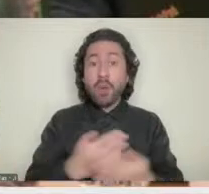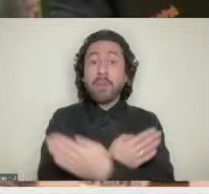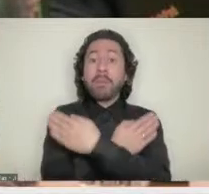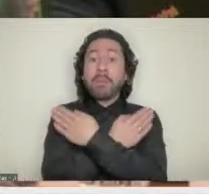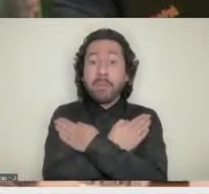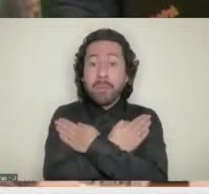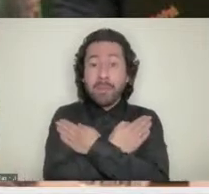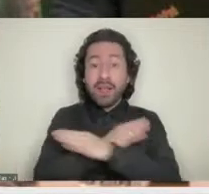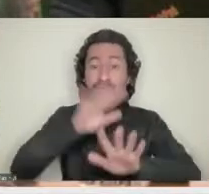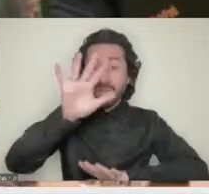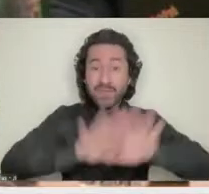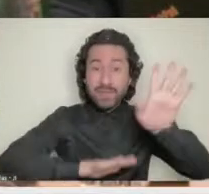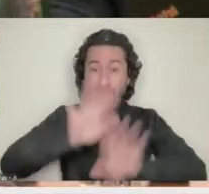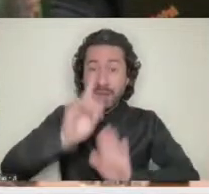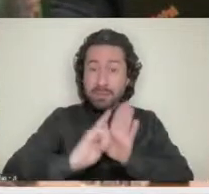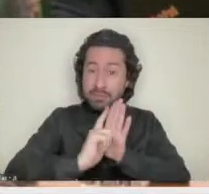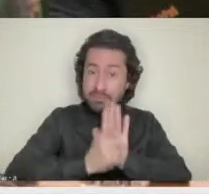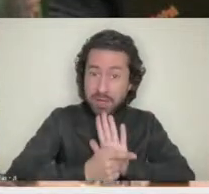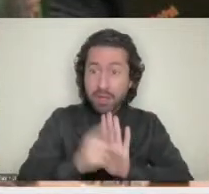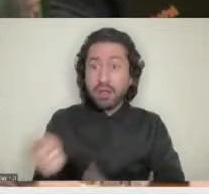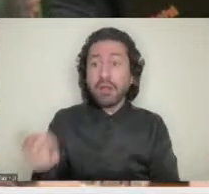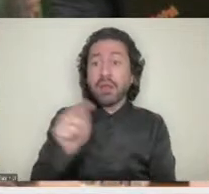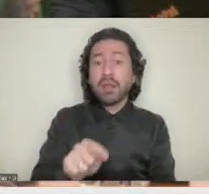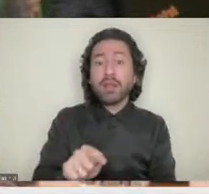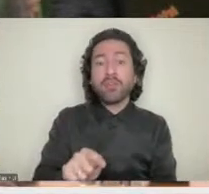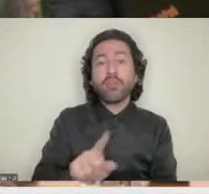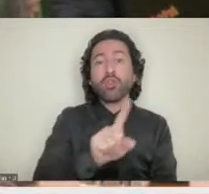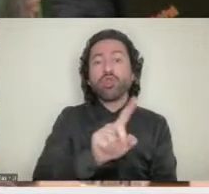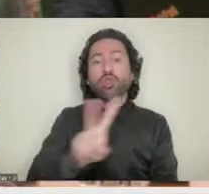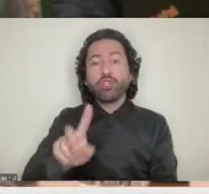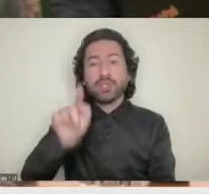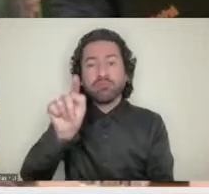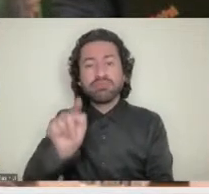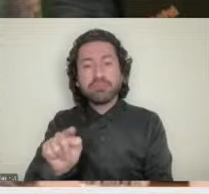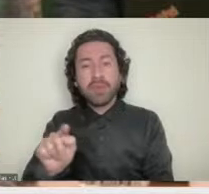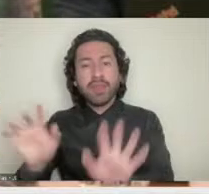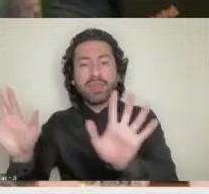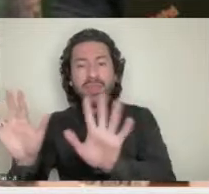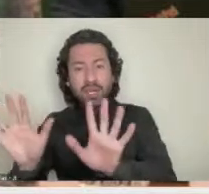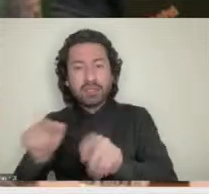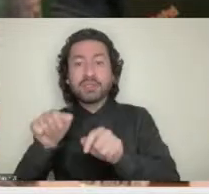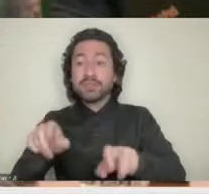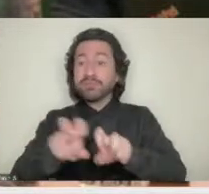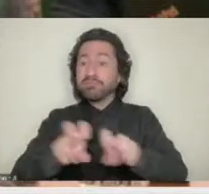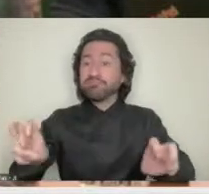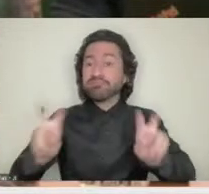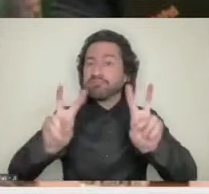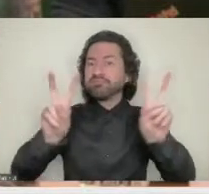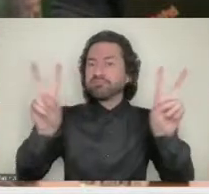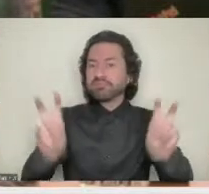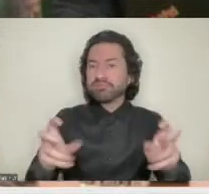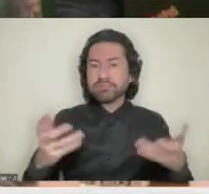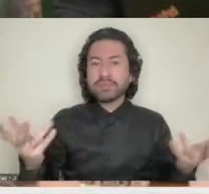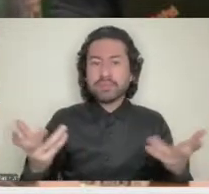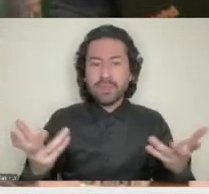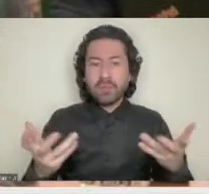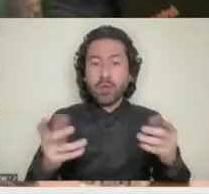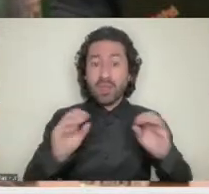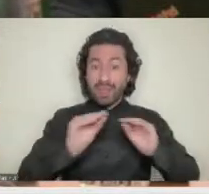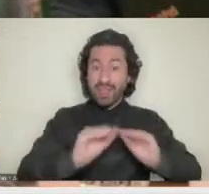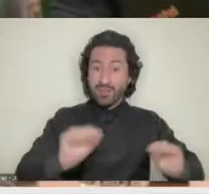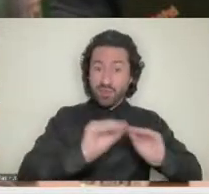a 15-minute break, and we will resume at 10 minutes past 12 for the panel